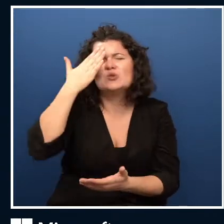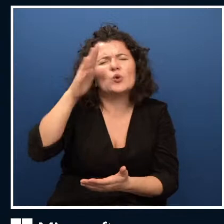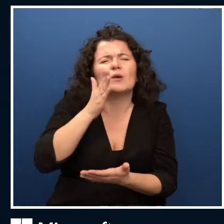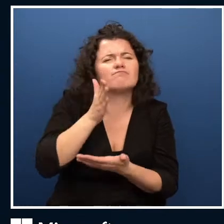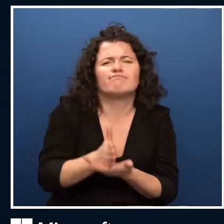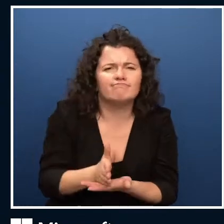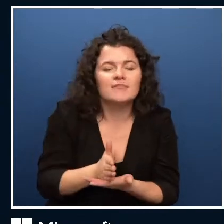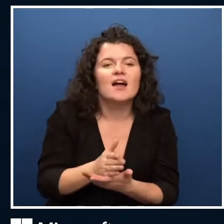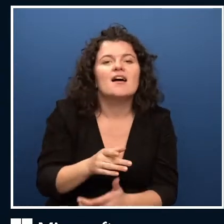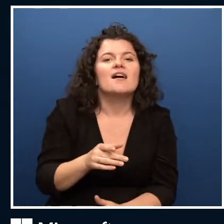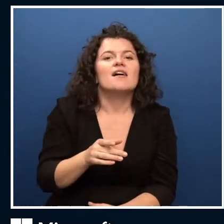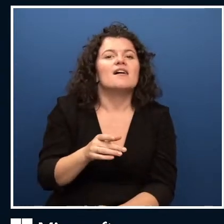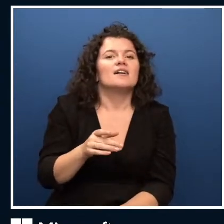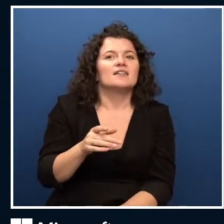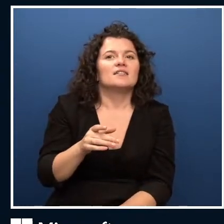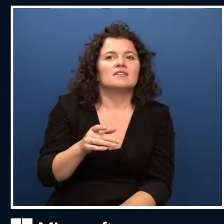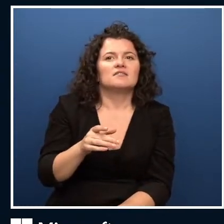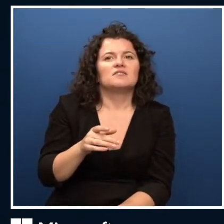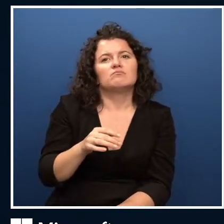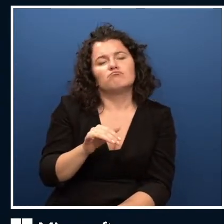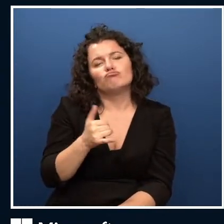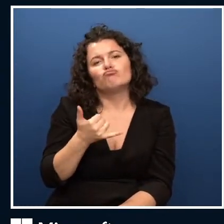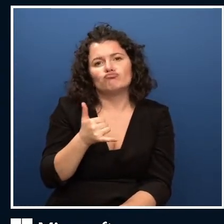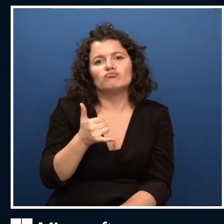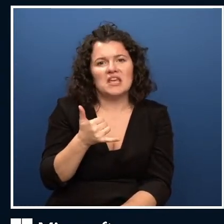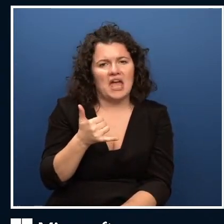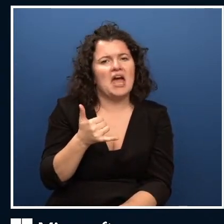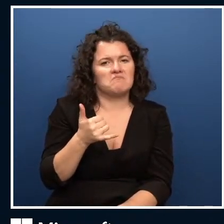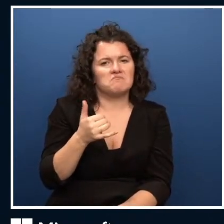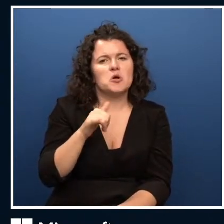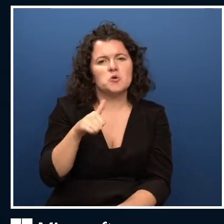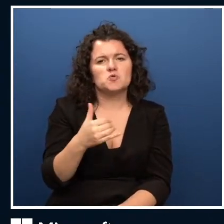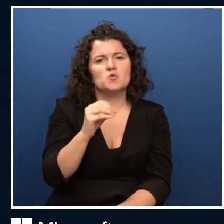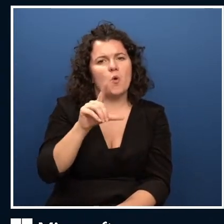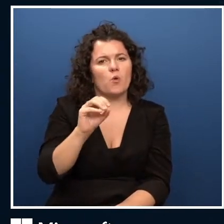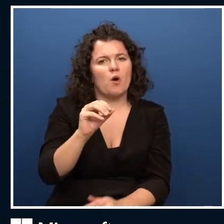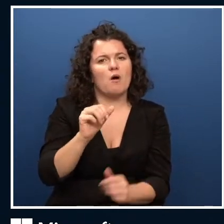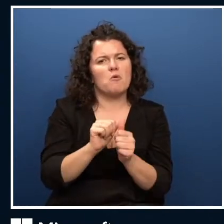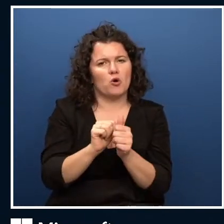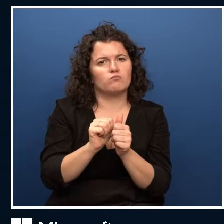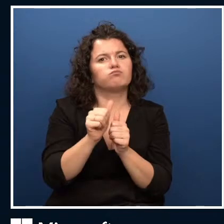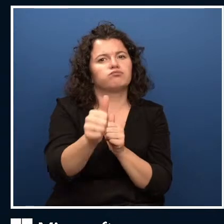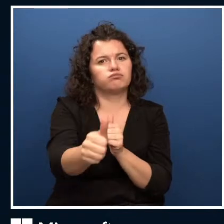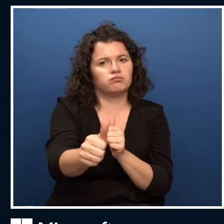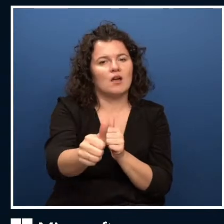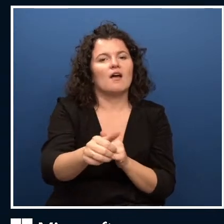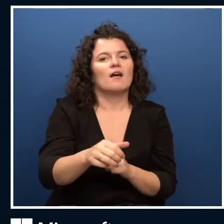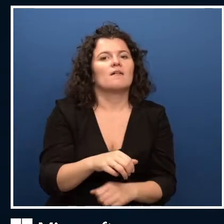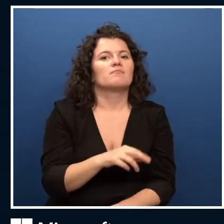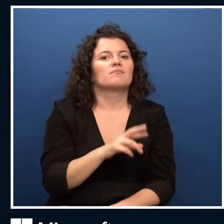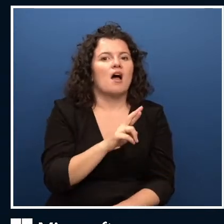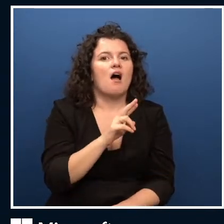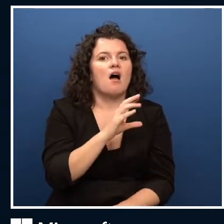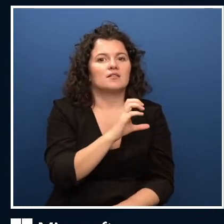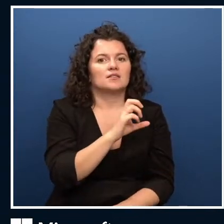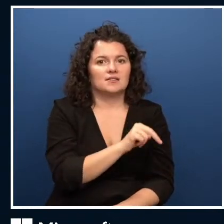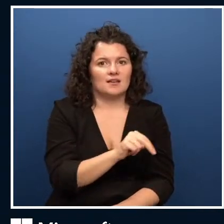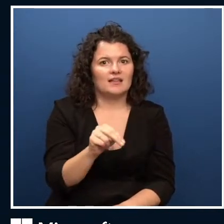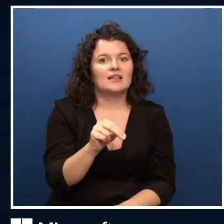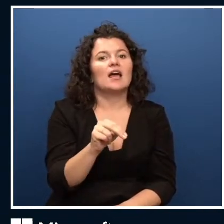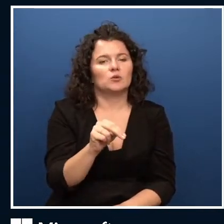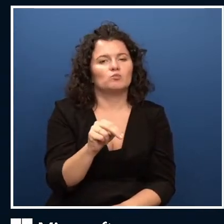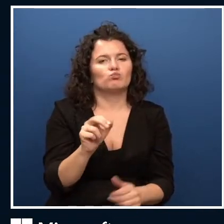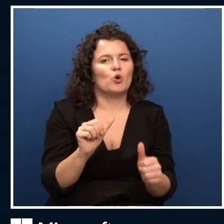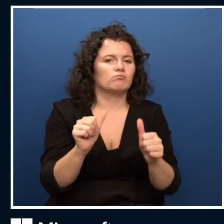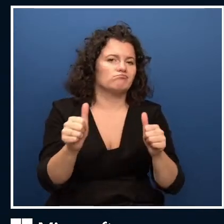I think that's the more advanced one after RCNNs. Yeah, because YOLO,